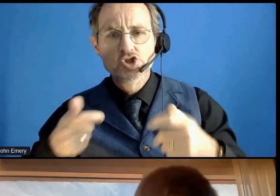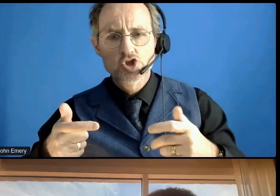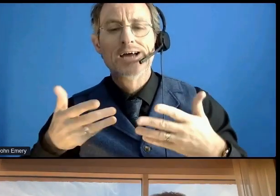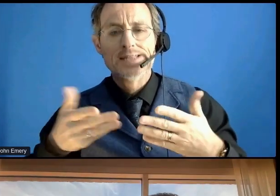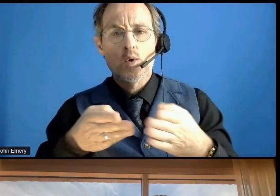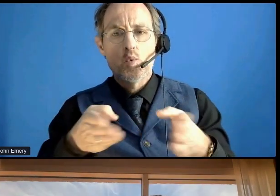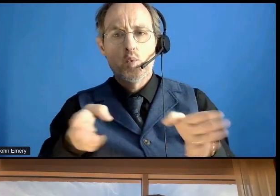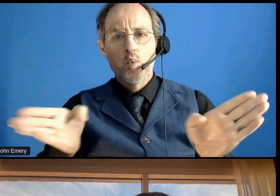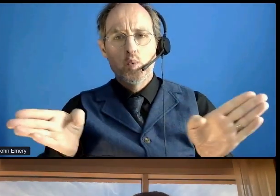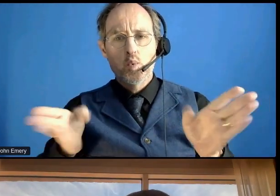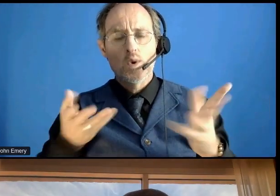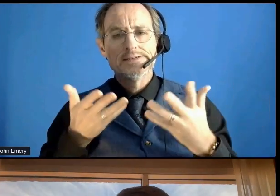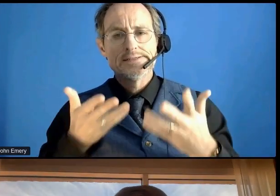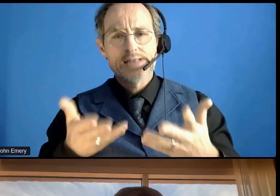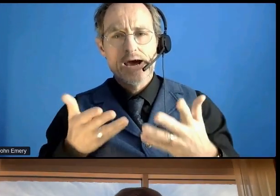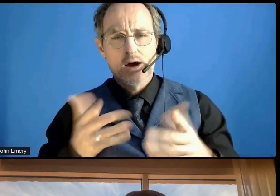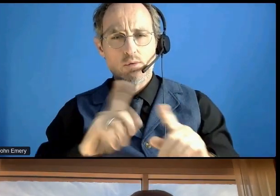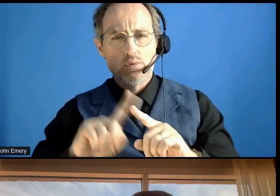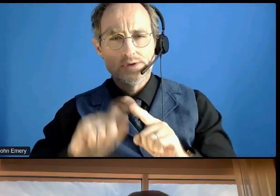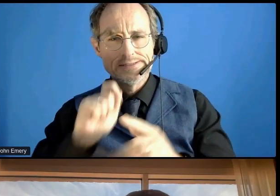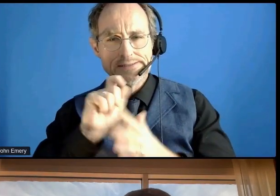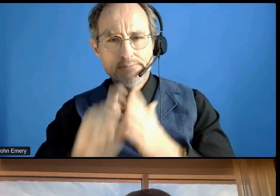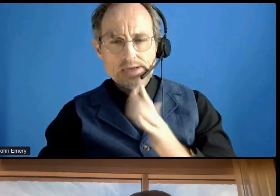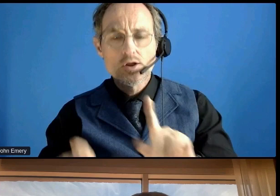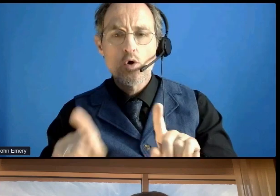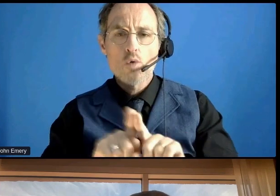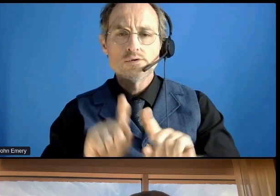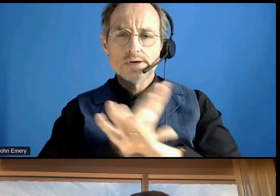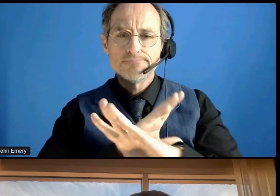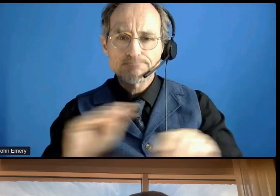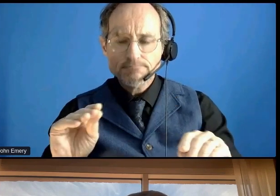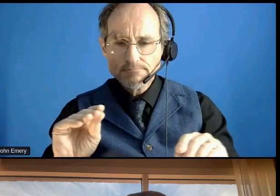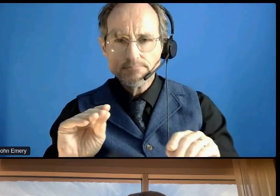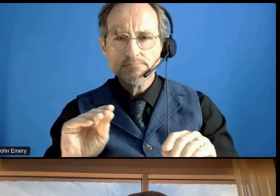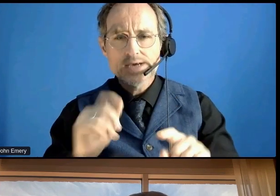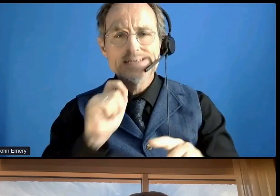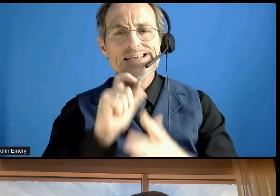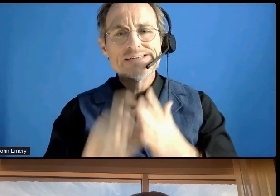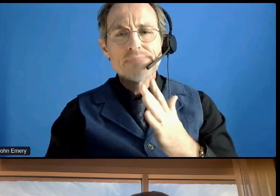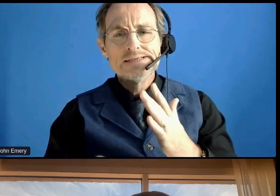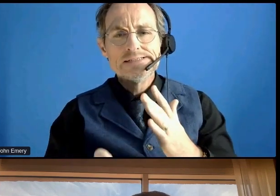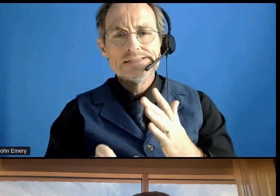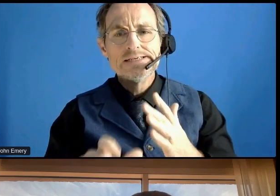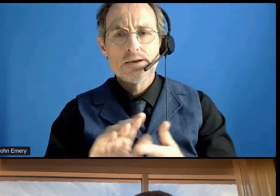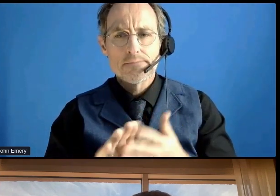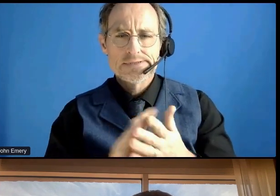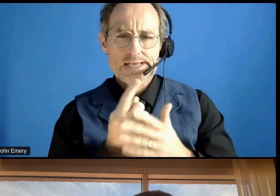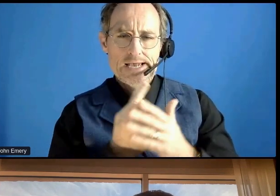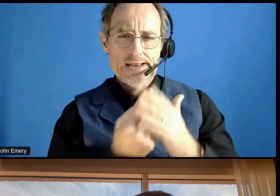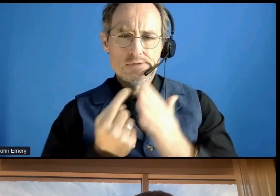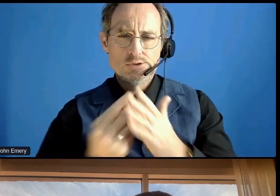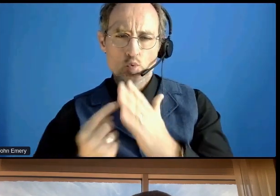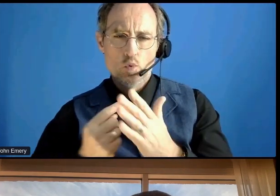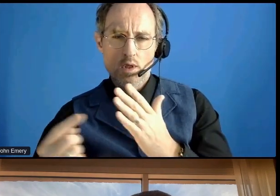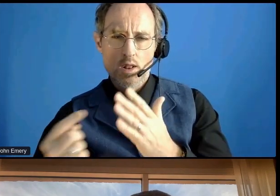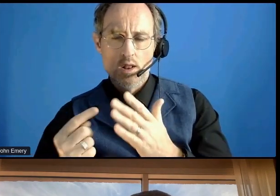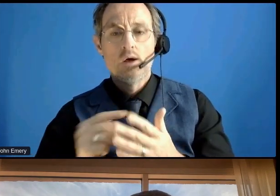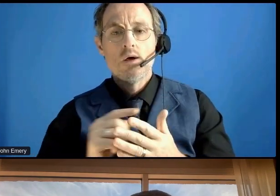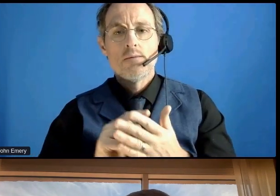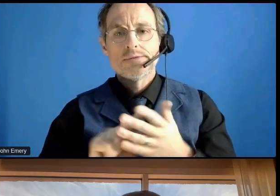that disability and impairment is very individual and it isn't a one-size-fits-all approach. But if you can get it